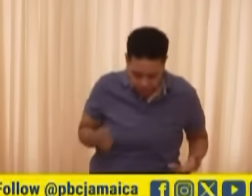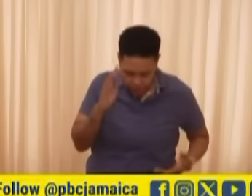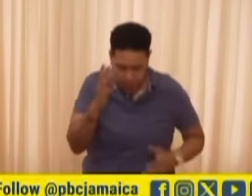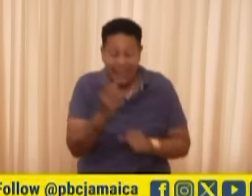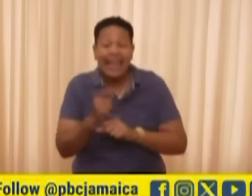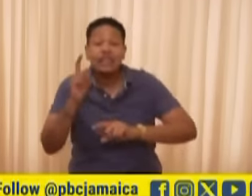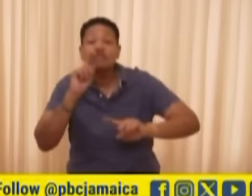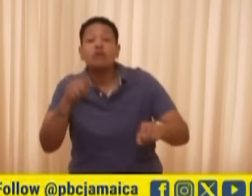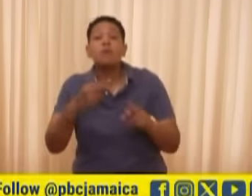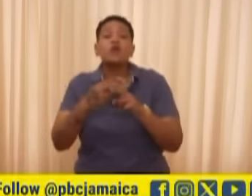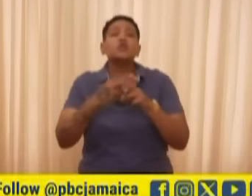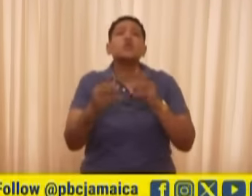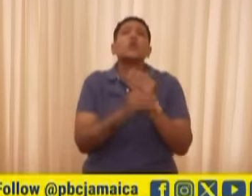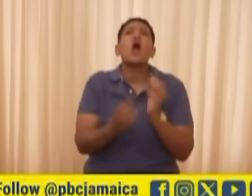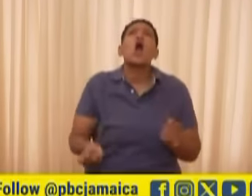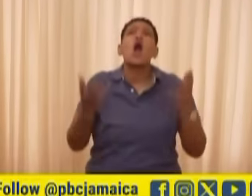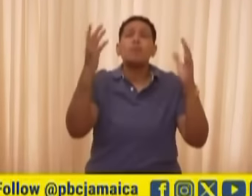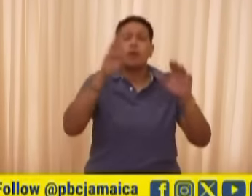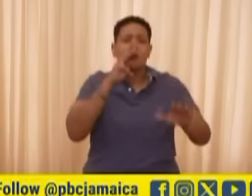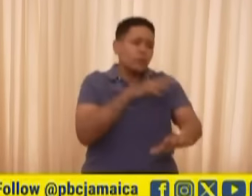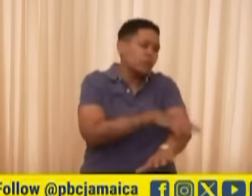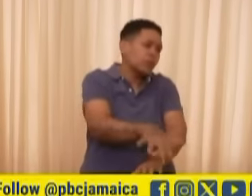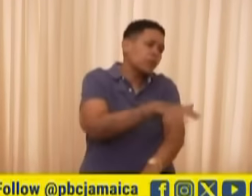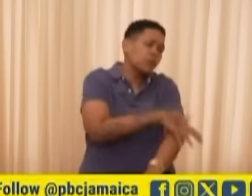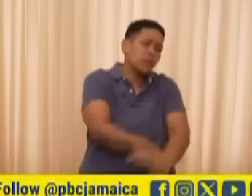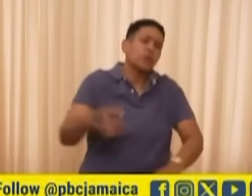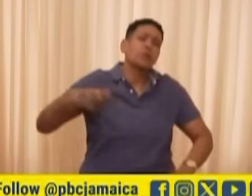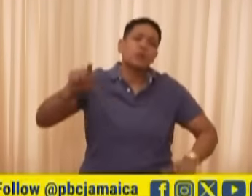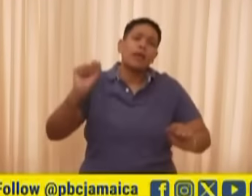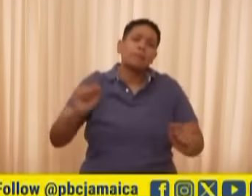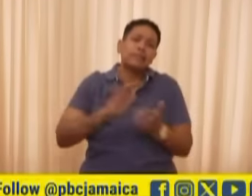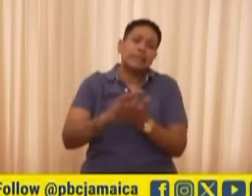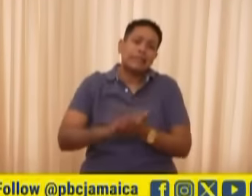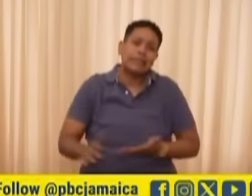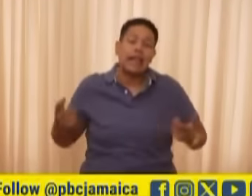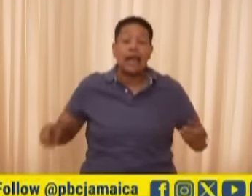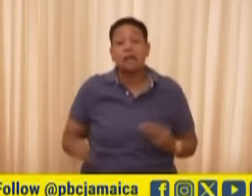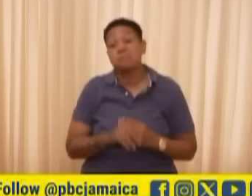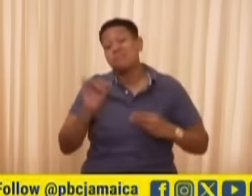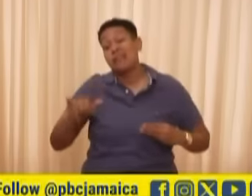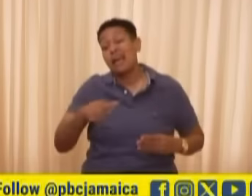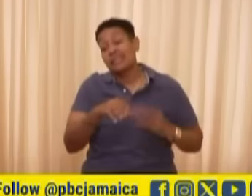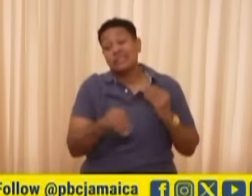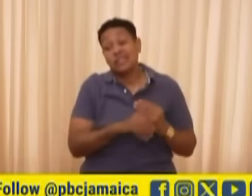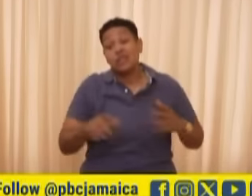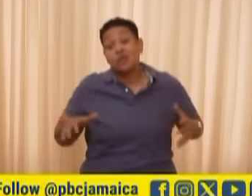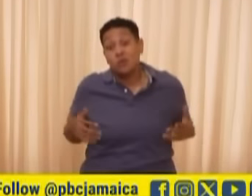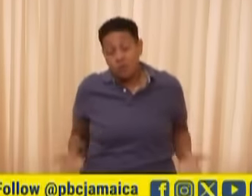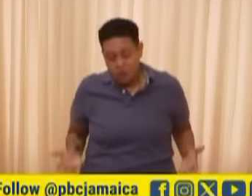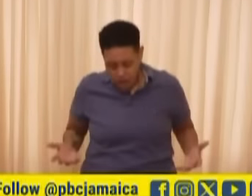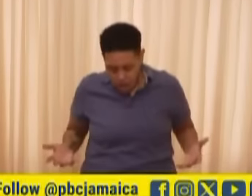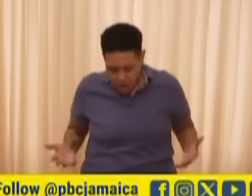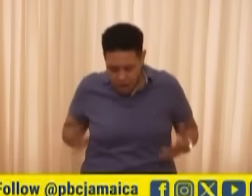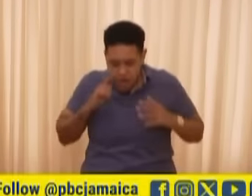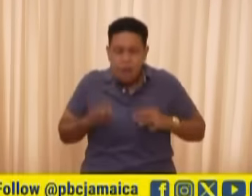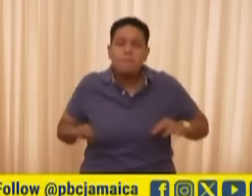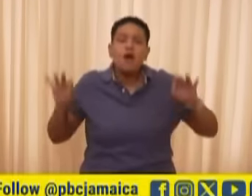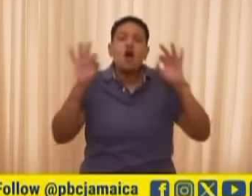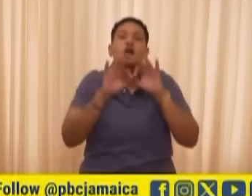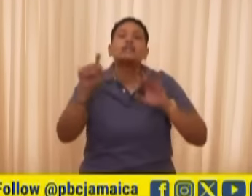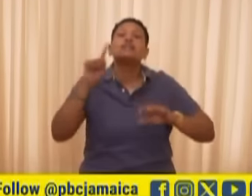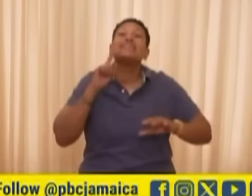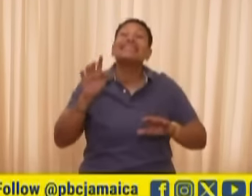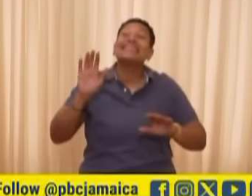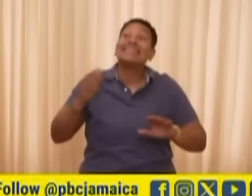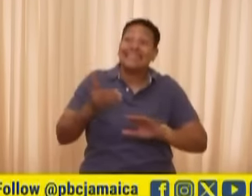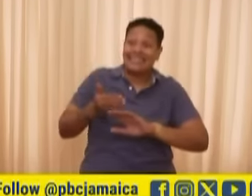a report very soon as to how many drains we were able to clean. That is indeed a very important